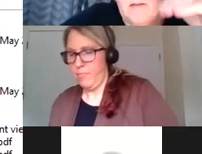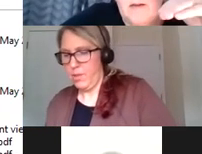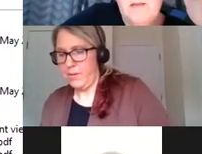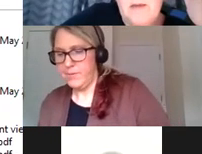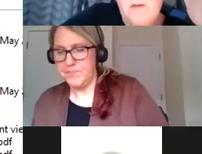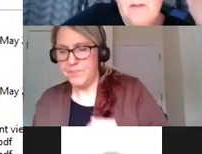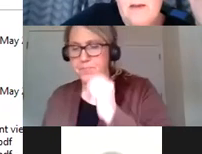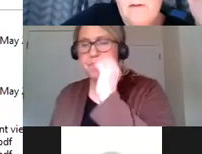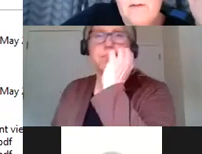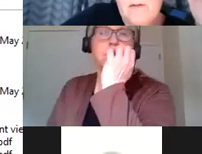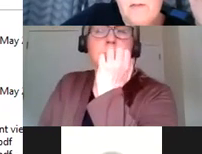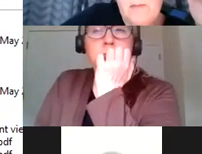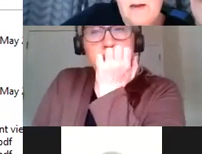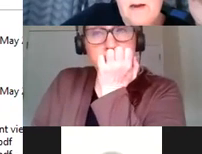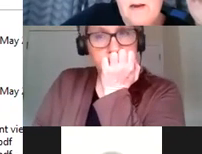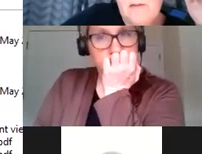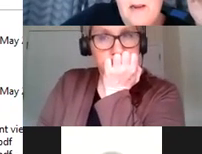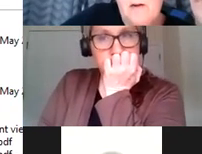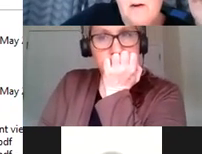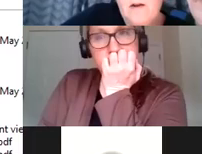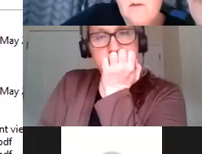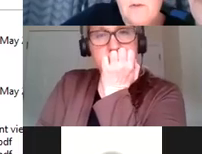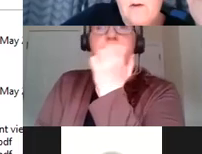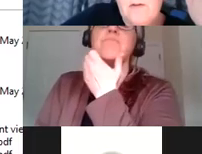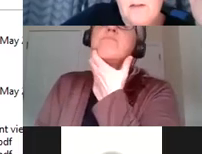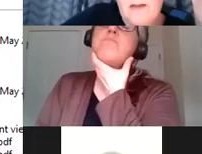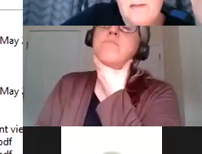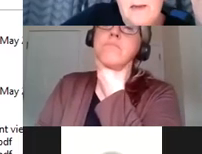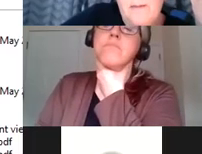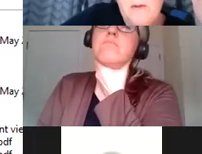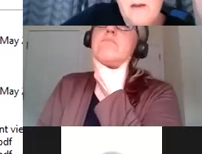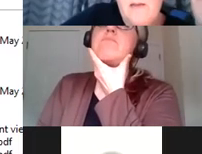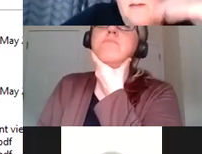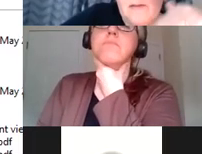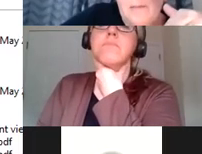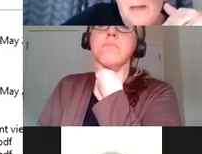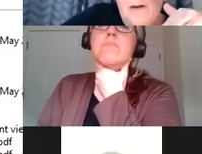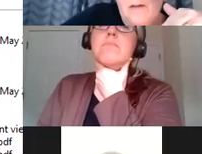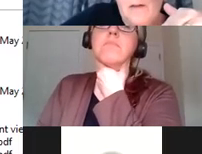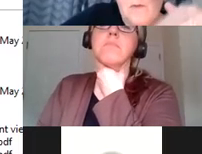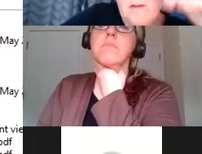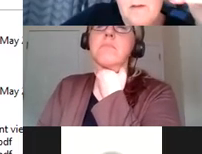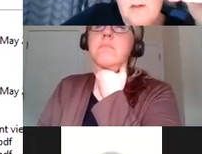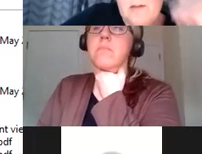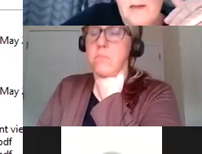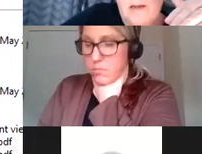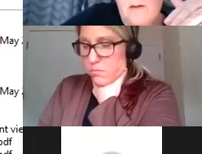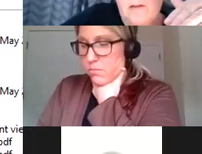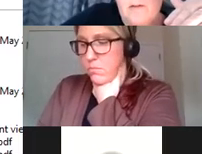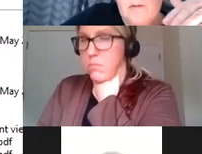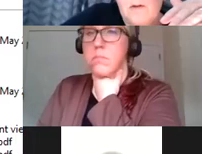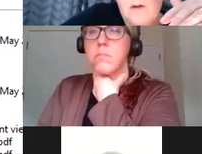column, it's telling me what the header is. It's giving me that as an anchor. So I know it's class name, and then it's telling me calculus rather than just